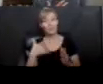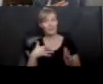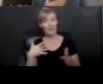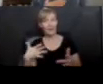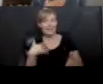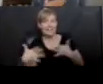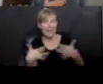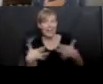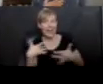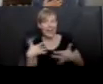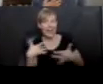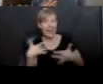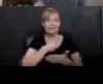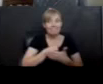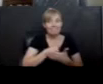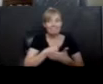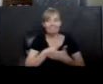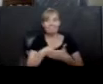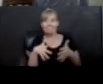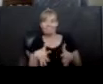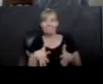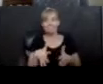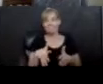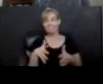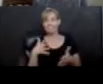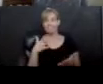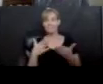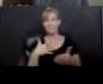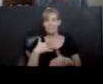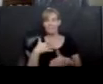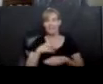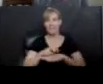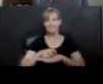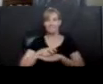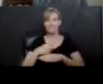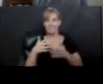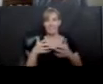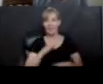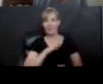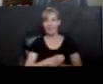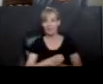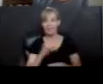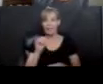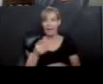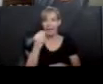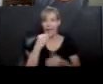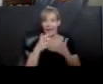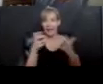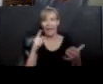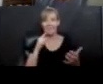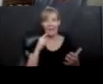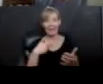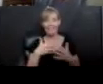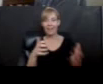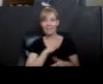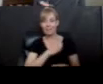way, right? Your heart might be racing. You might feel like you have a lot of energy, like you just ate all your Halloween candy, right? You have lots of energy.